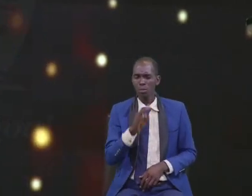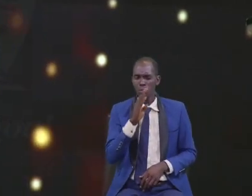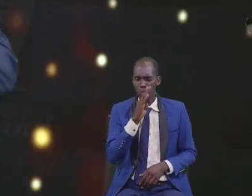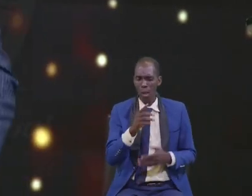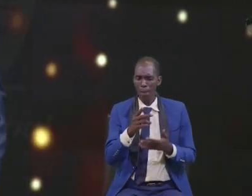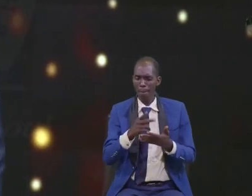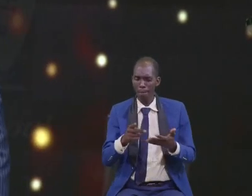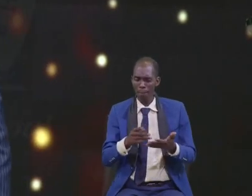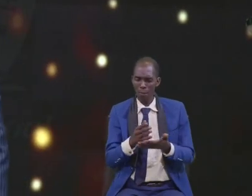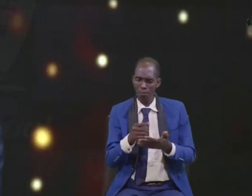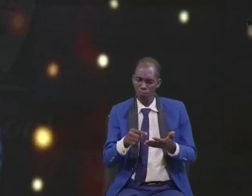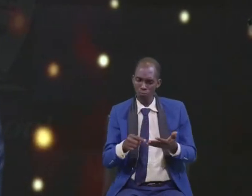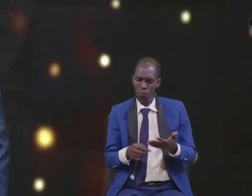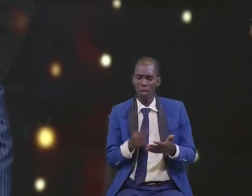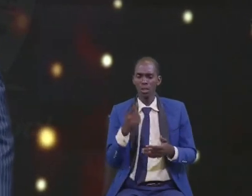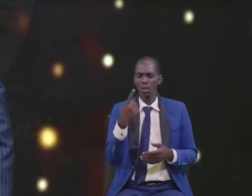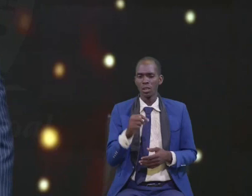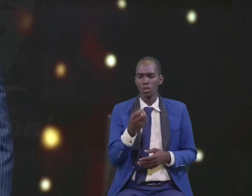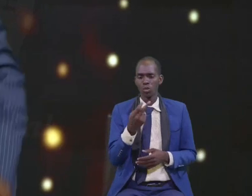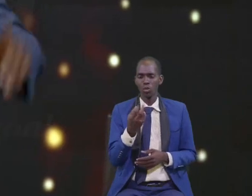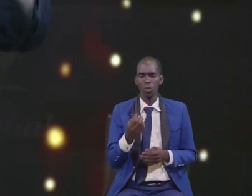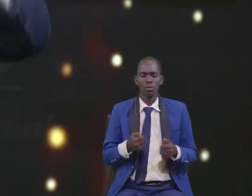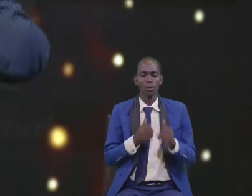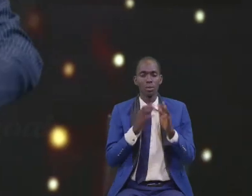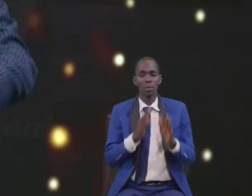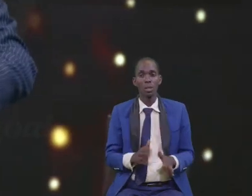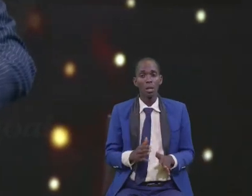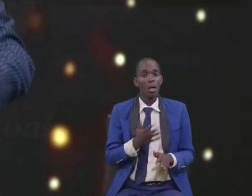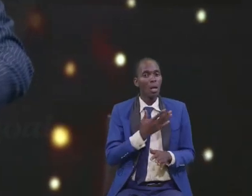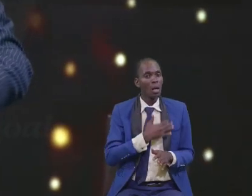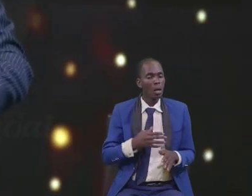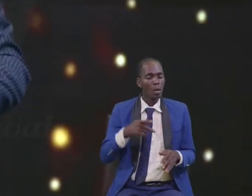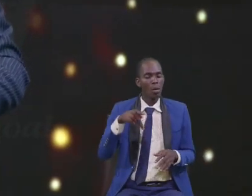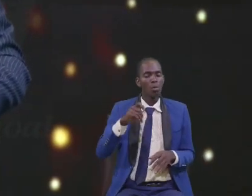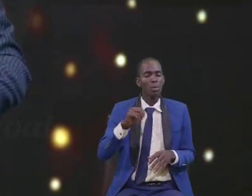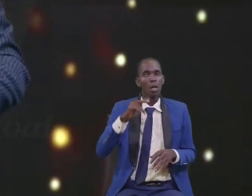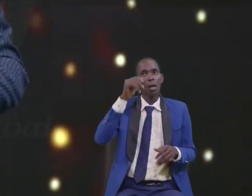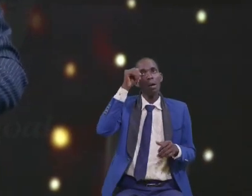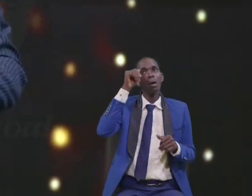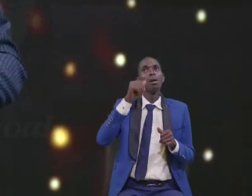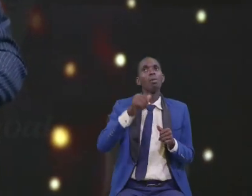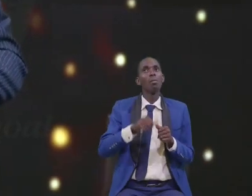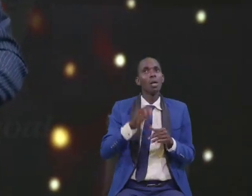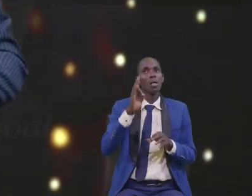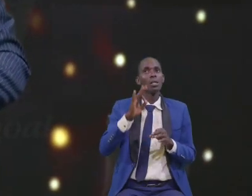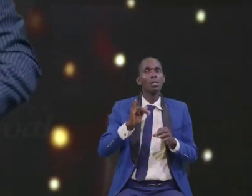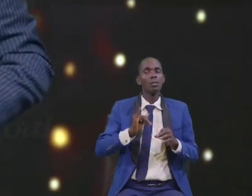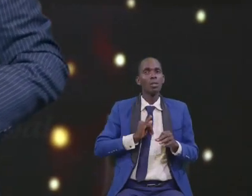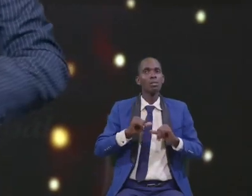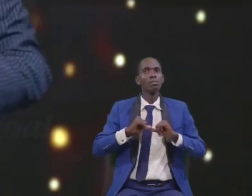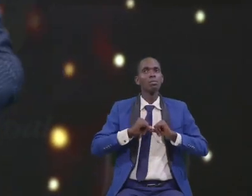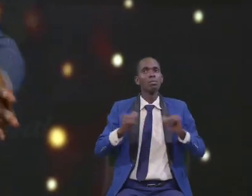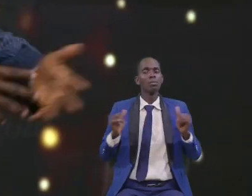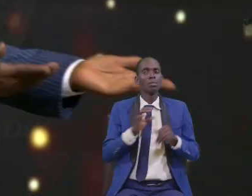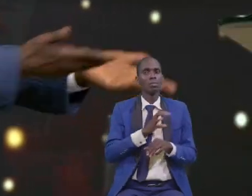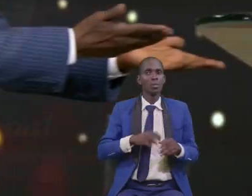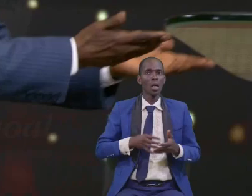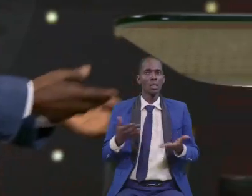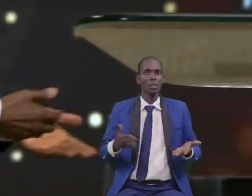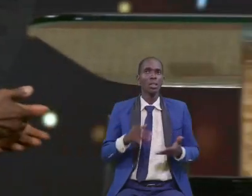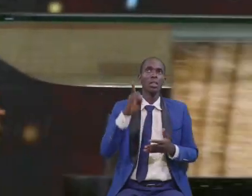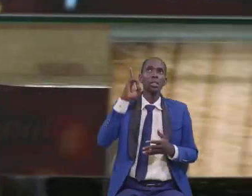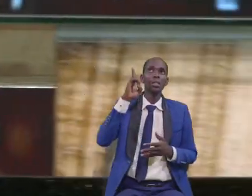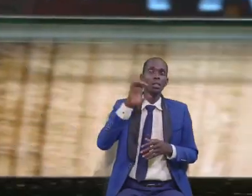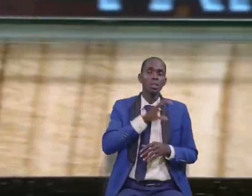have remembered that if you deny me here on earth, I'll deny you before the angels of God in heaven. That's